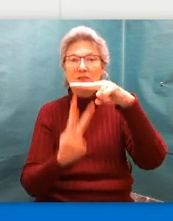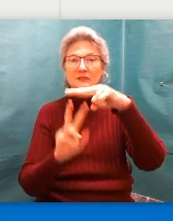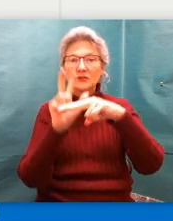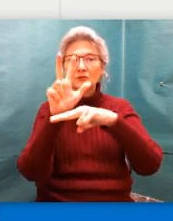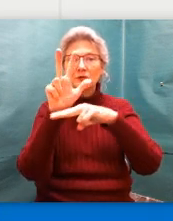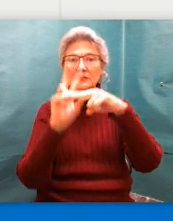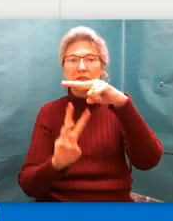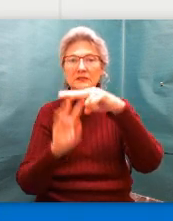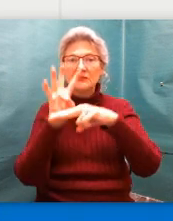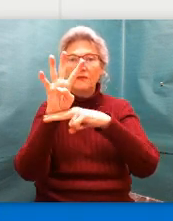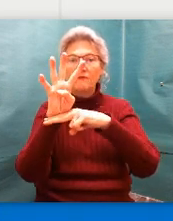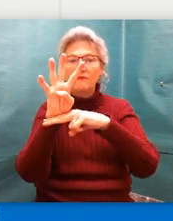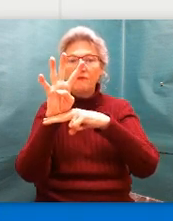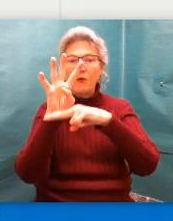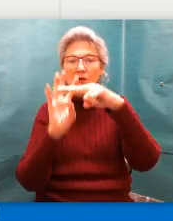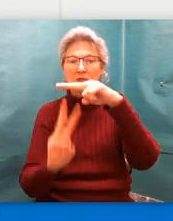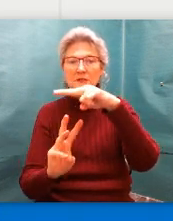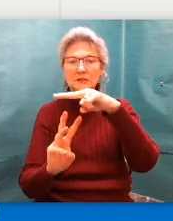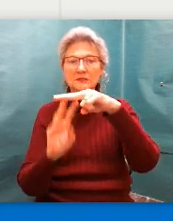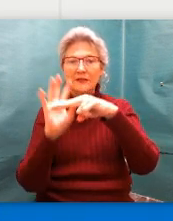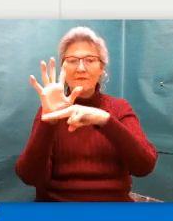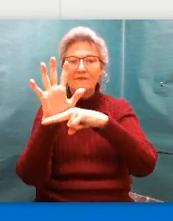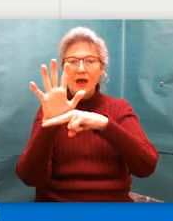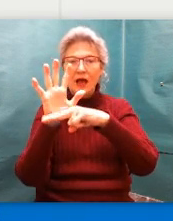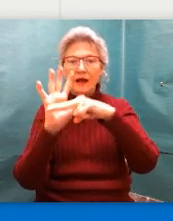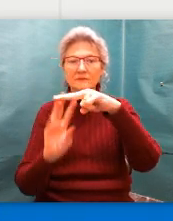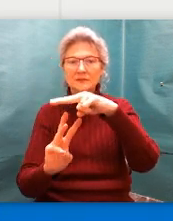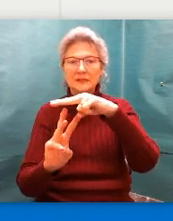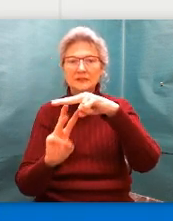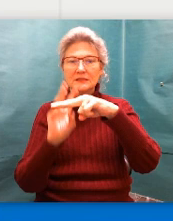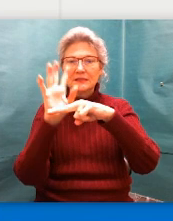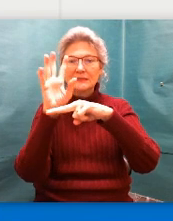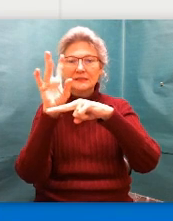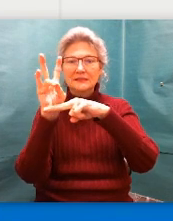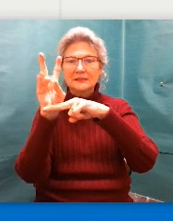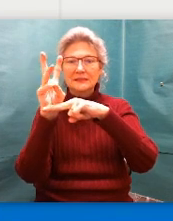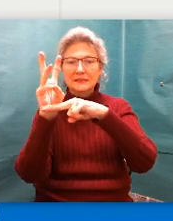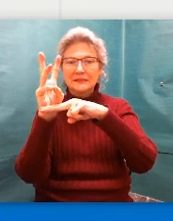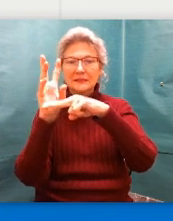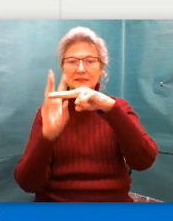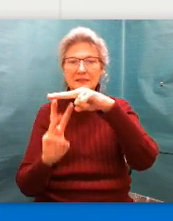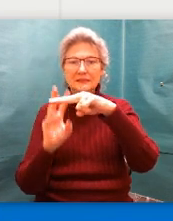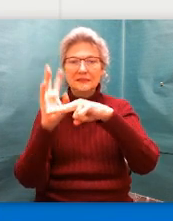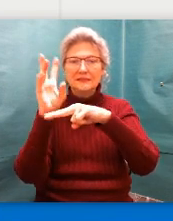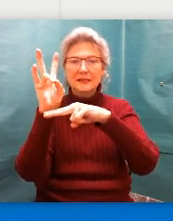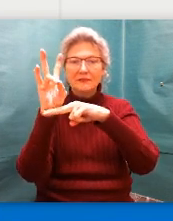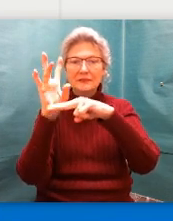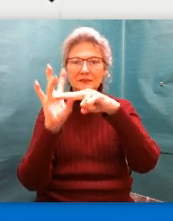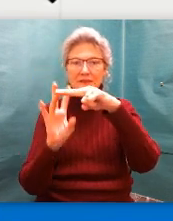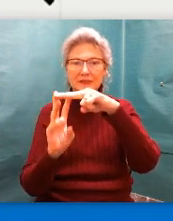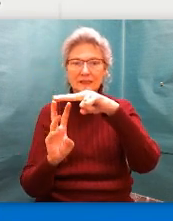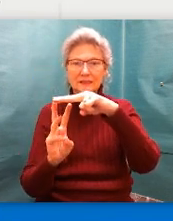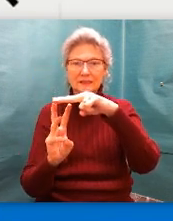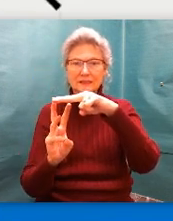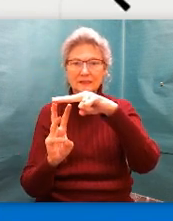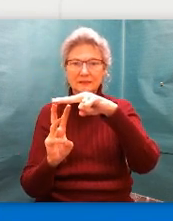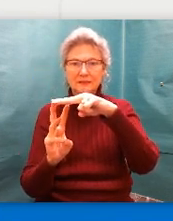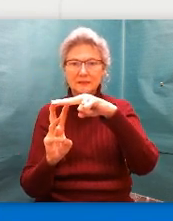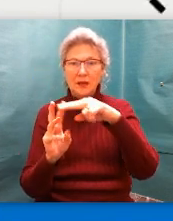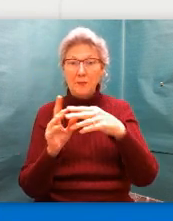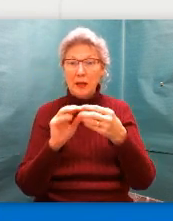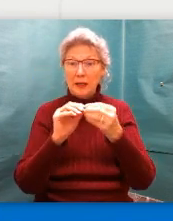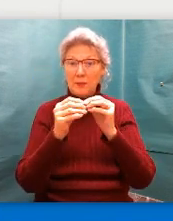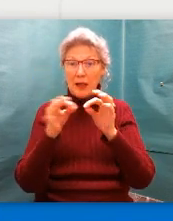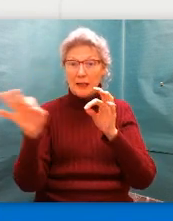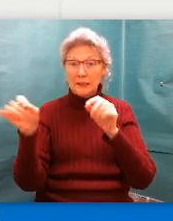6, 3 6, 4 6, 5 6, 6 6, 7 6. My number